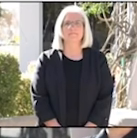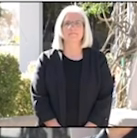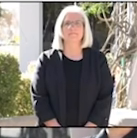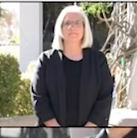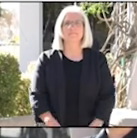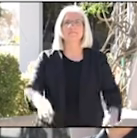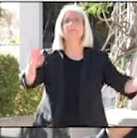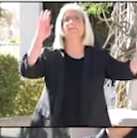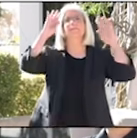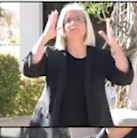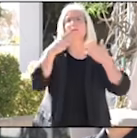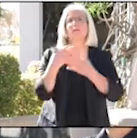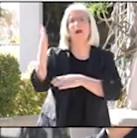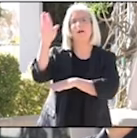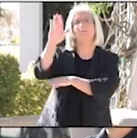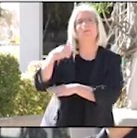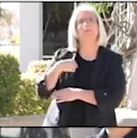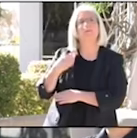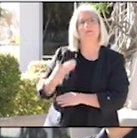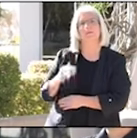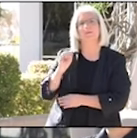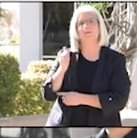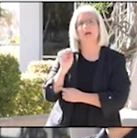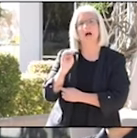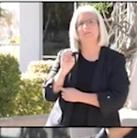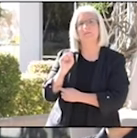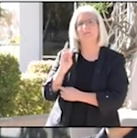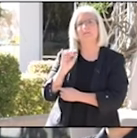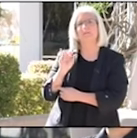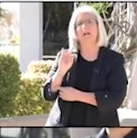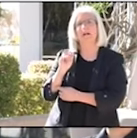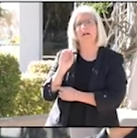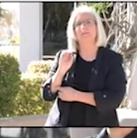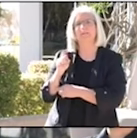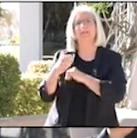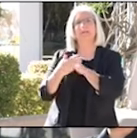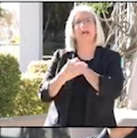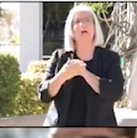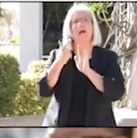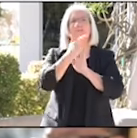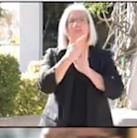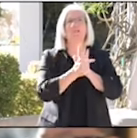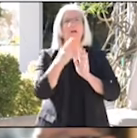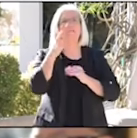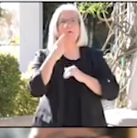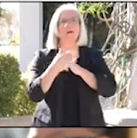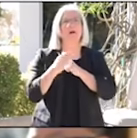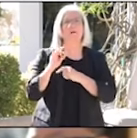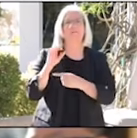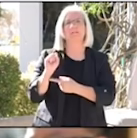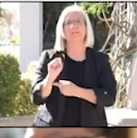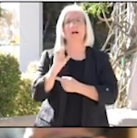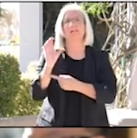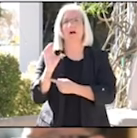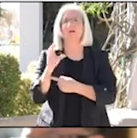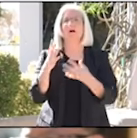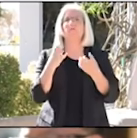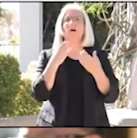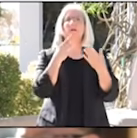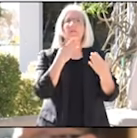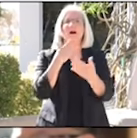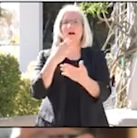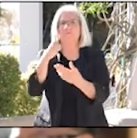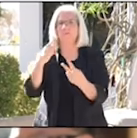Good afternoon. My name is James Williams, and I'm the County Counsel for the County of Santa Clara. Thank you for joining us for an important update